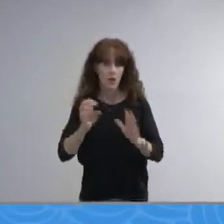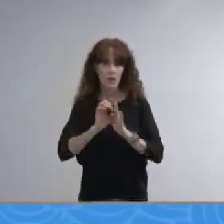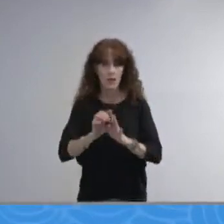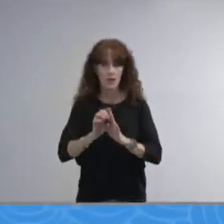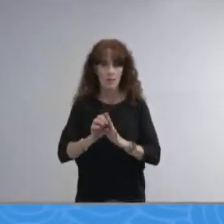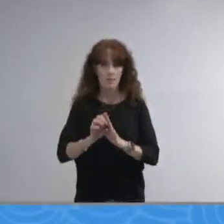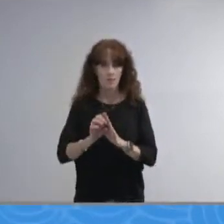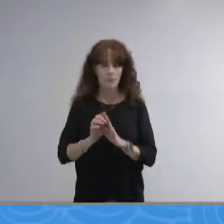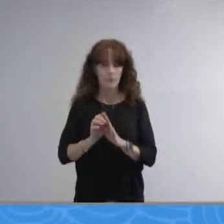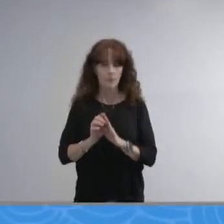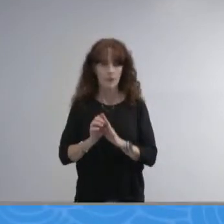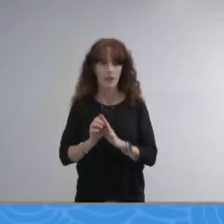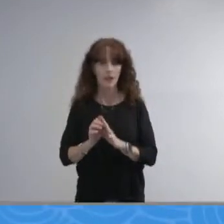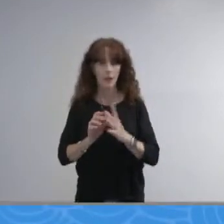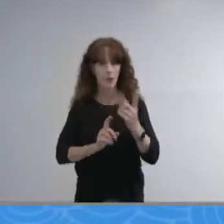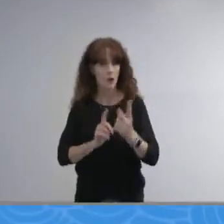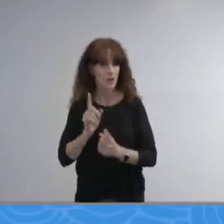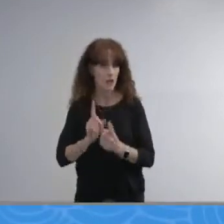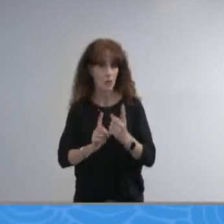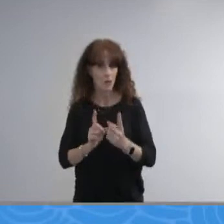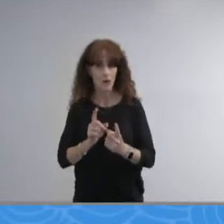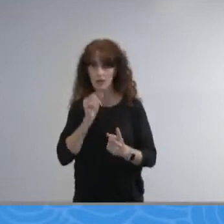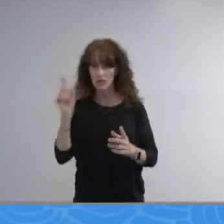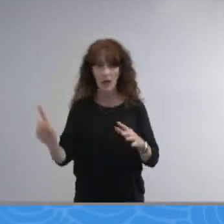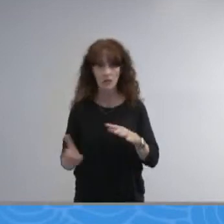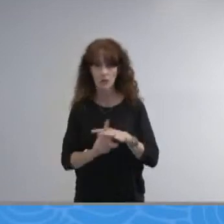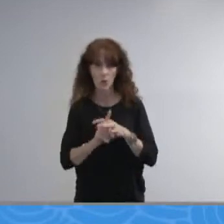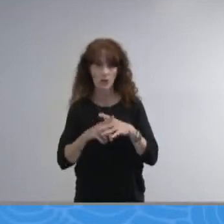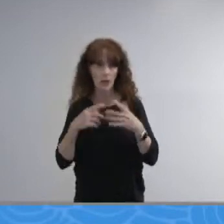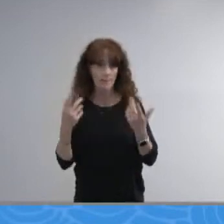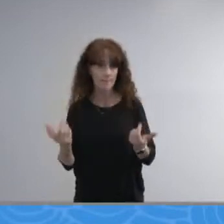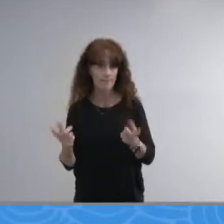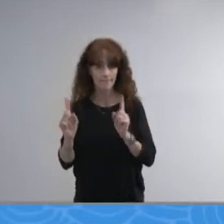of a one-to-one that wasn't showing up.